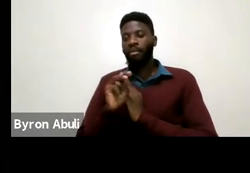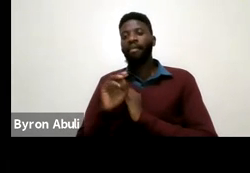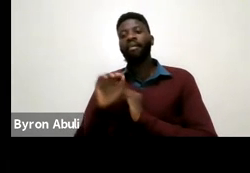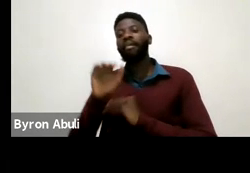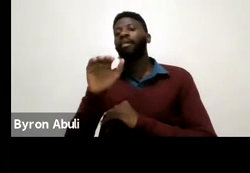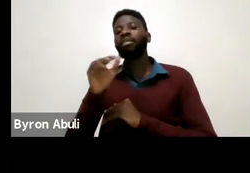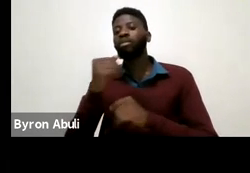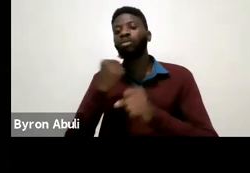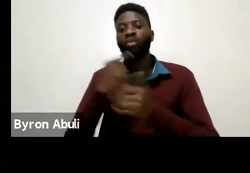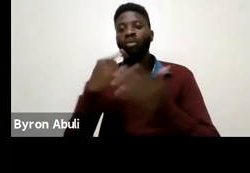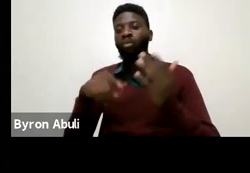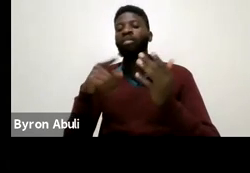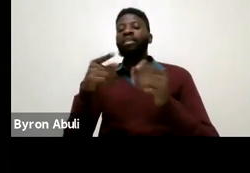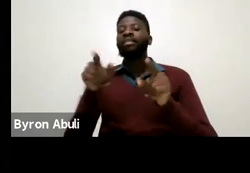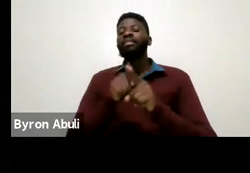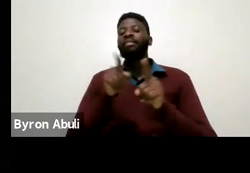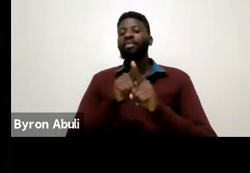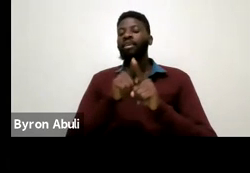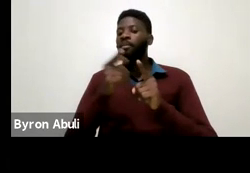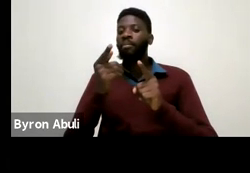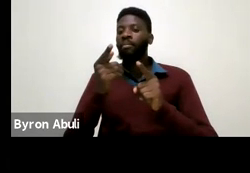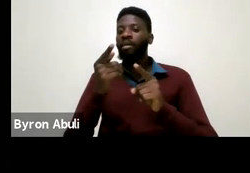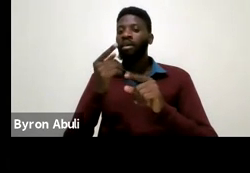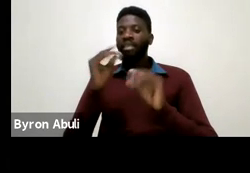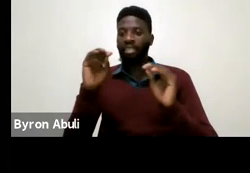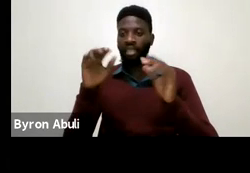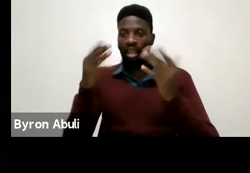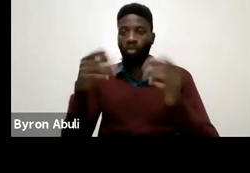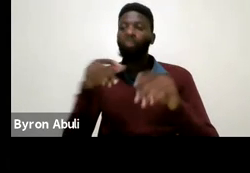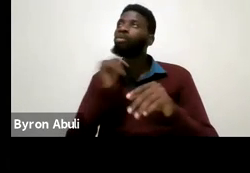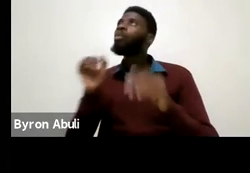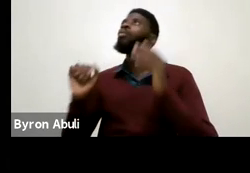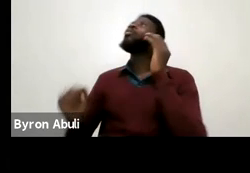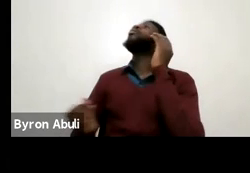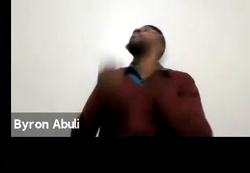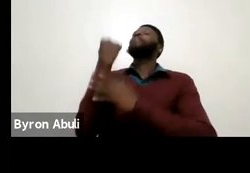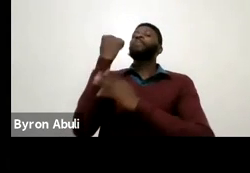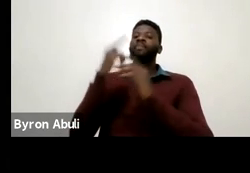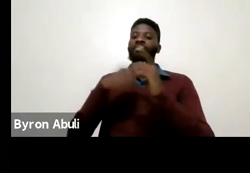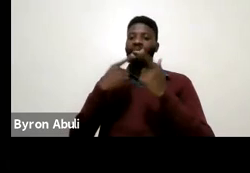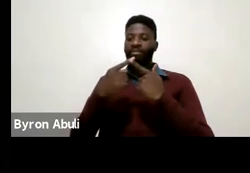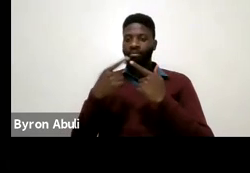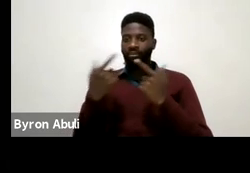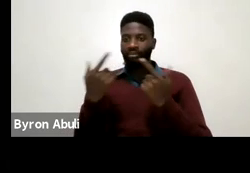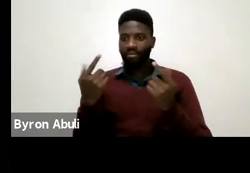that are there. You don't just wake one morning and you just go deliver the education because it could be disastrous.